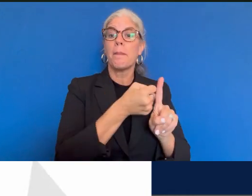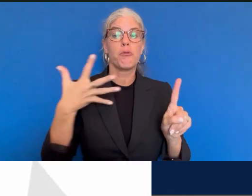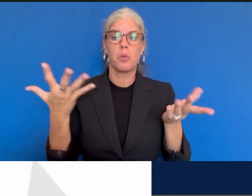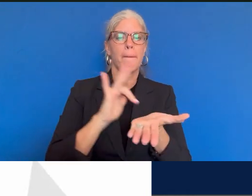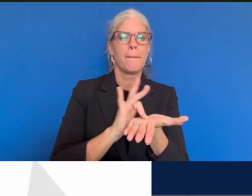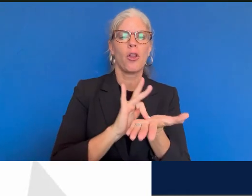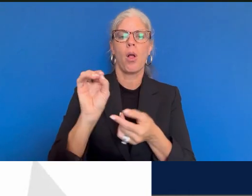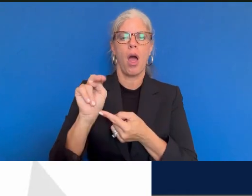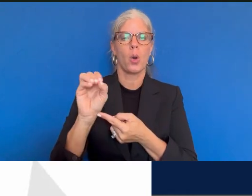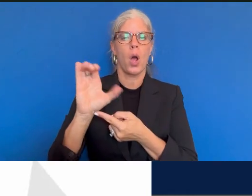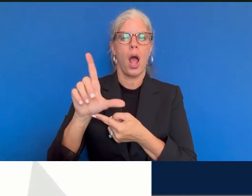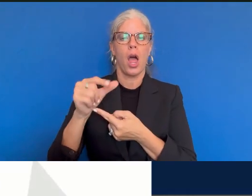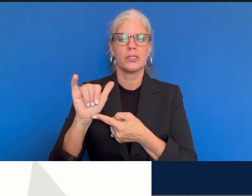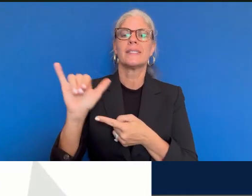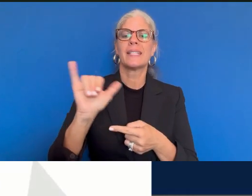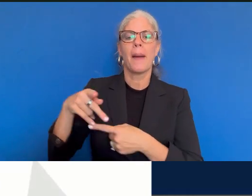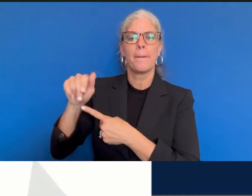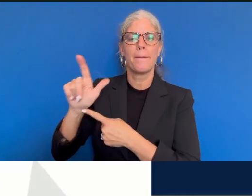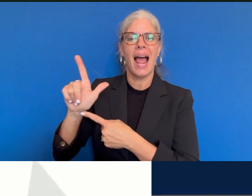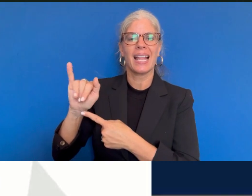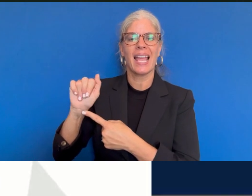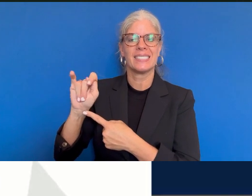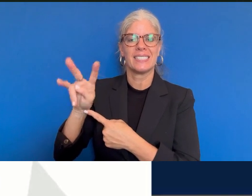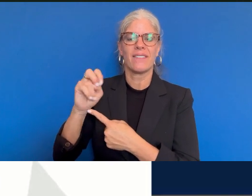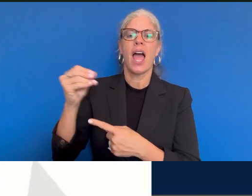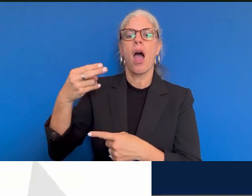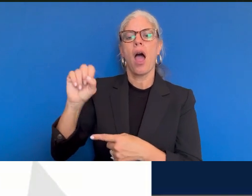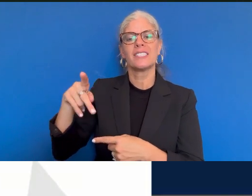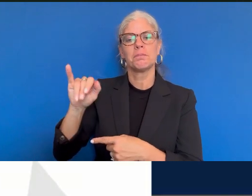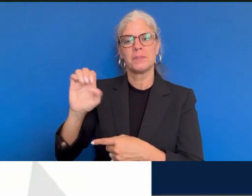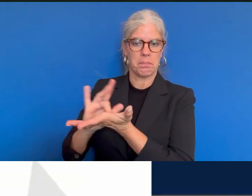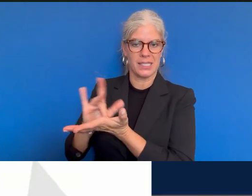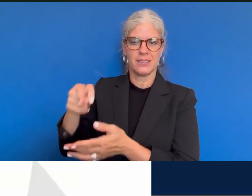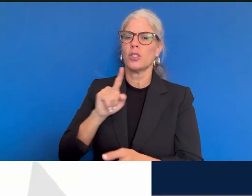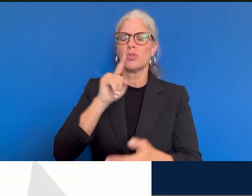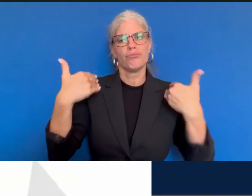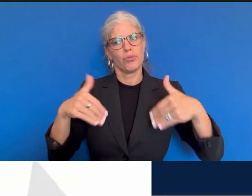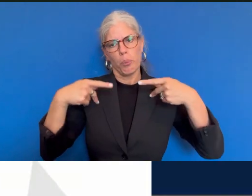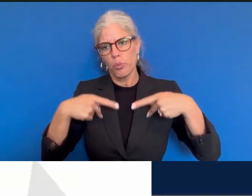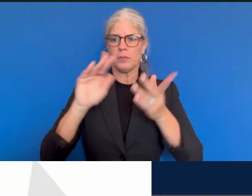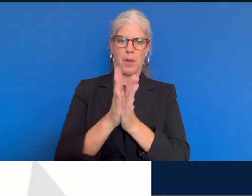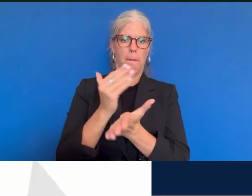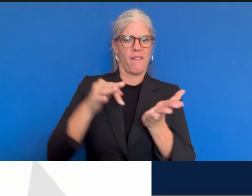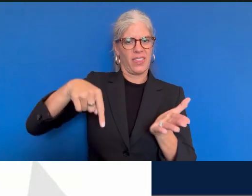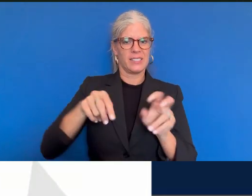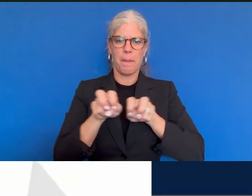and also palliative and hospice medicine. It is an absolute privilege to be a part of the panel. Thank you.